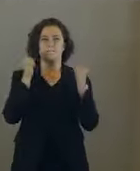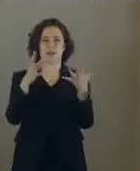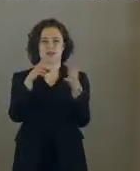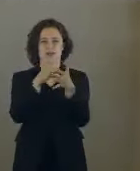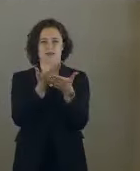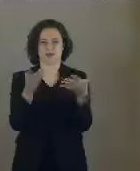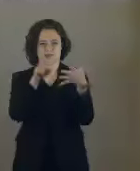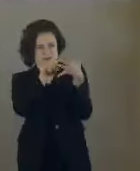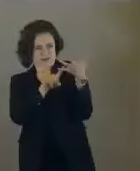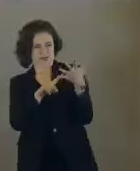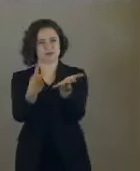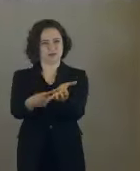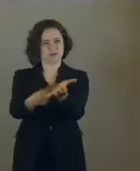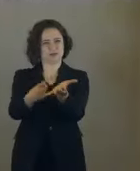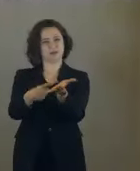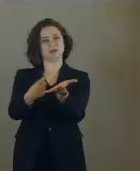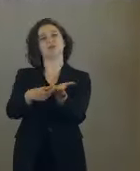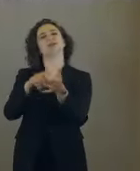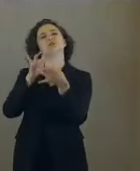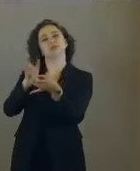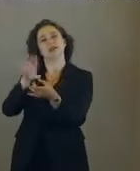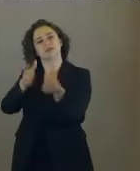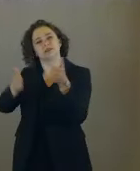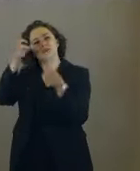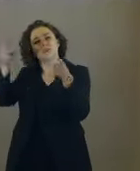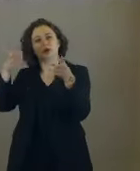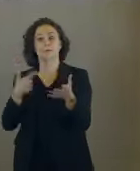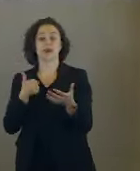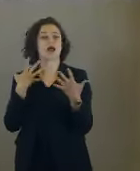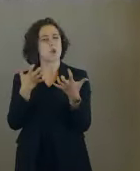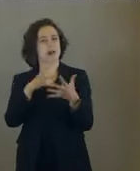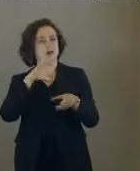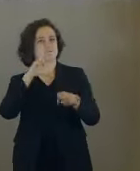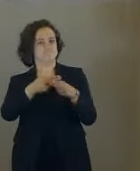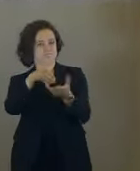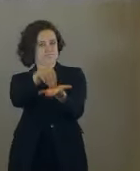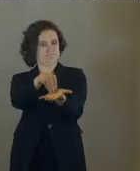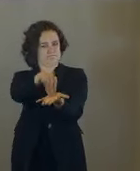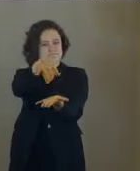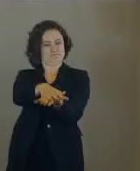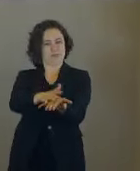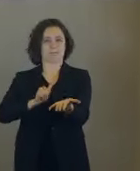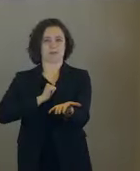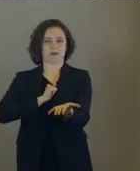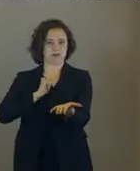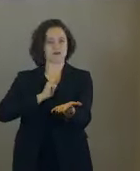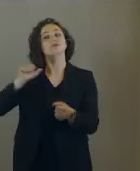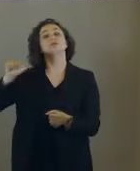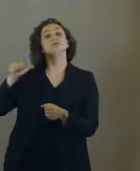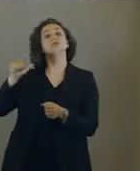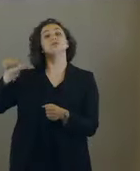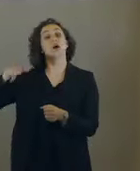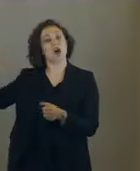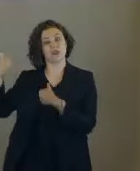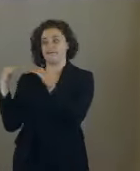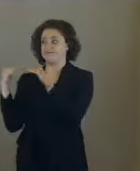items related to the executive director, but I just wanted to put on the record sort of how I personally, and I think some